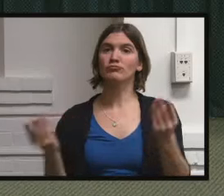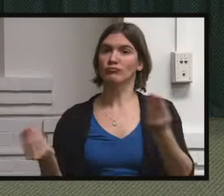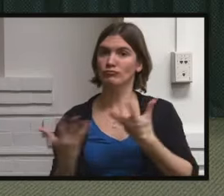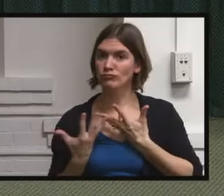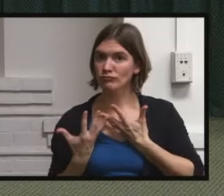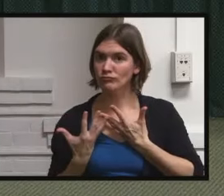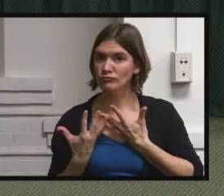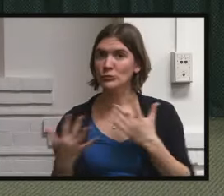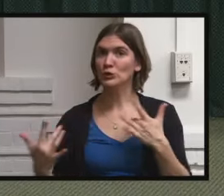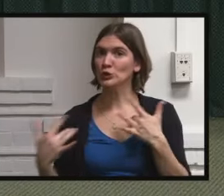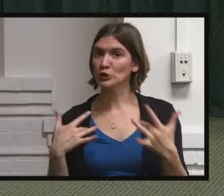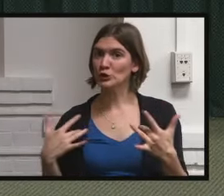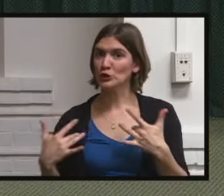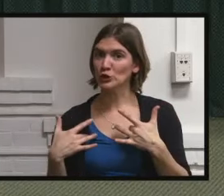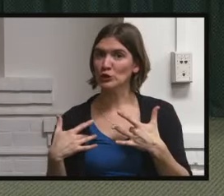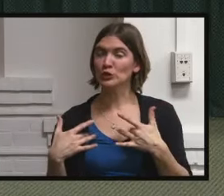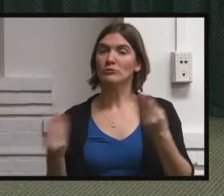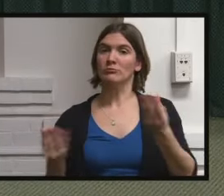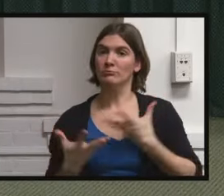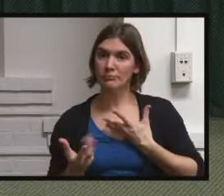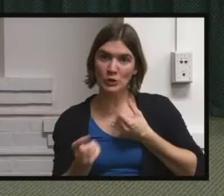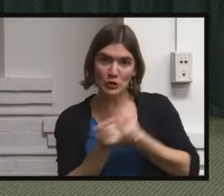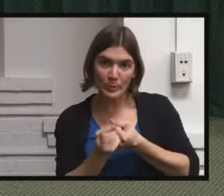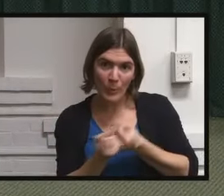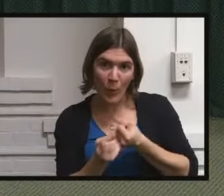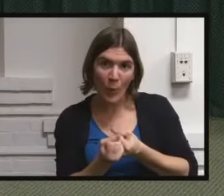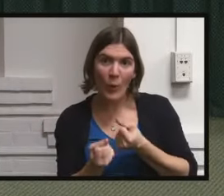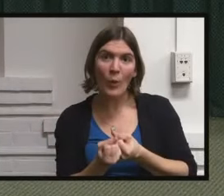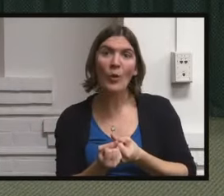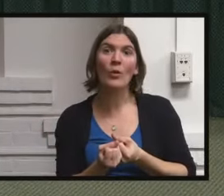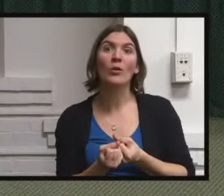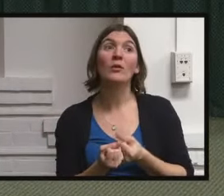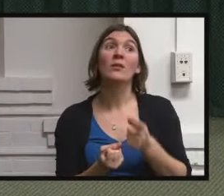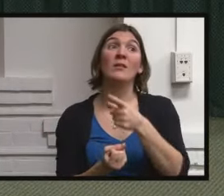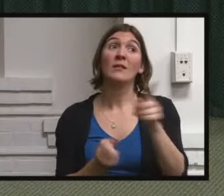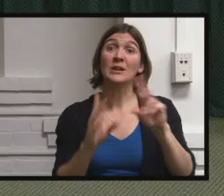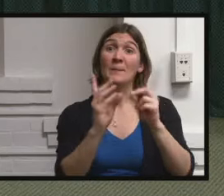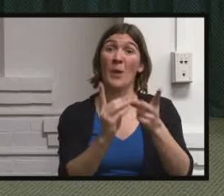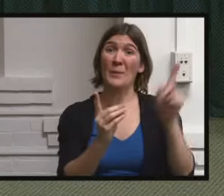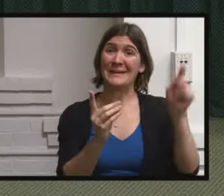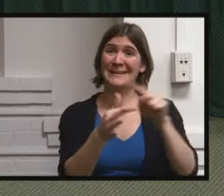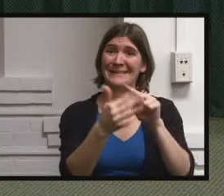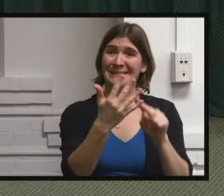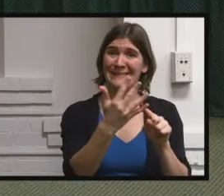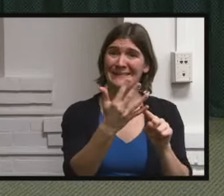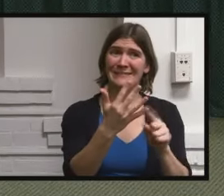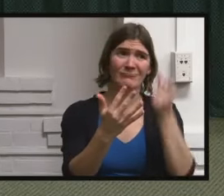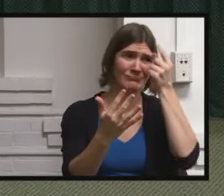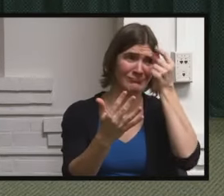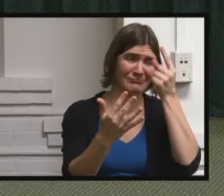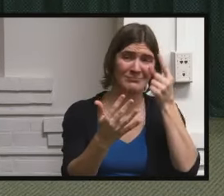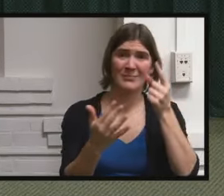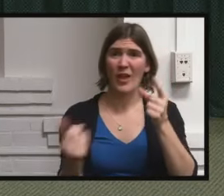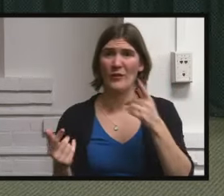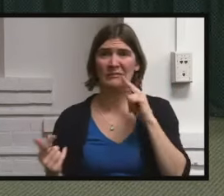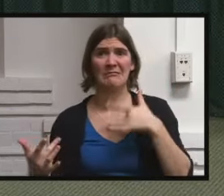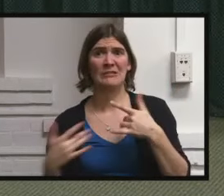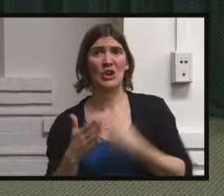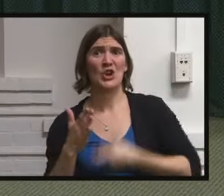who communicate their support in terms of the needs of those departments, and then people who raise concerns about the costs